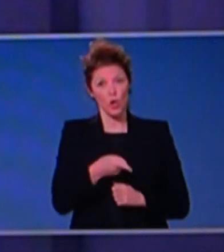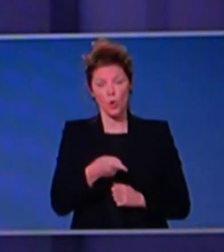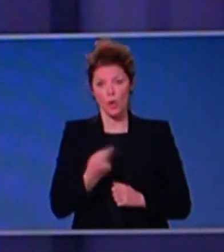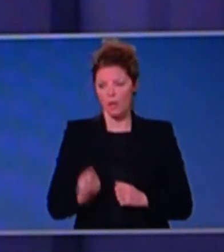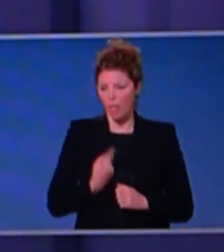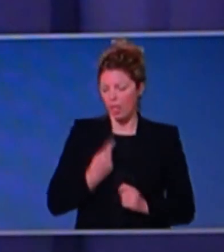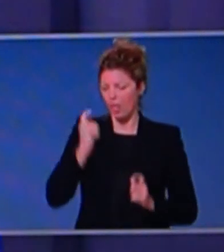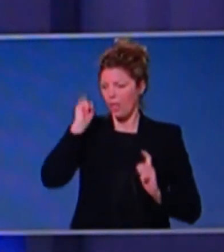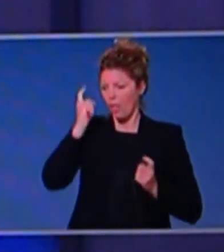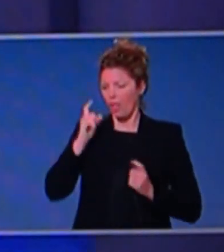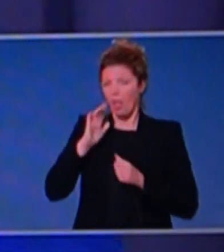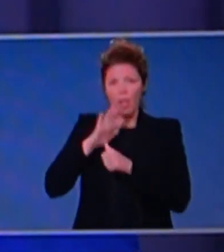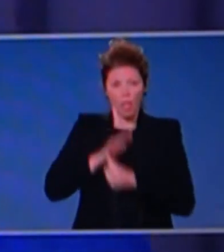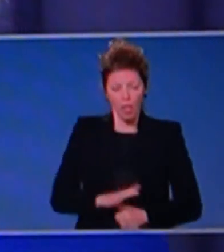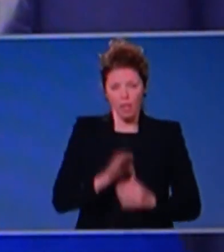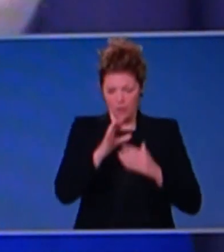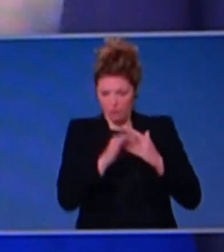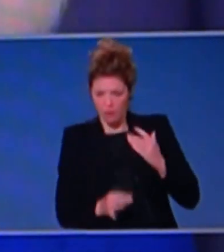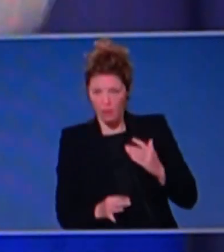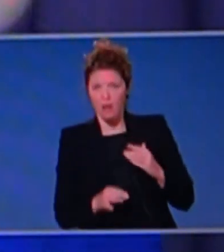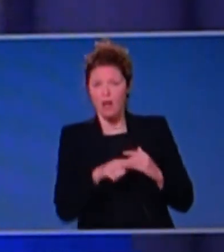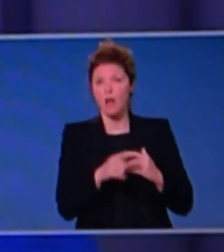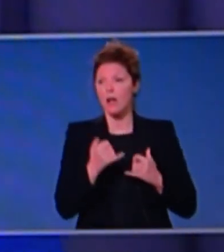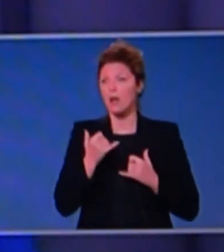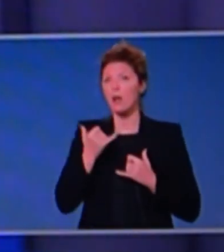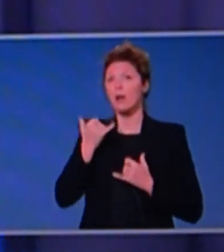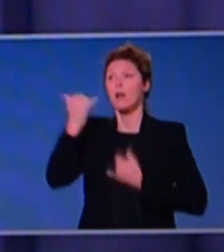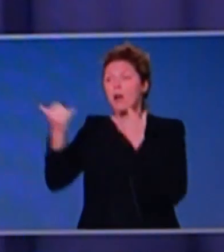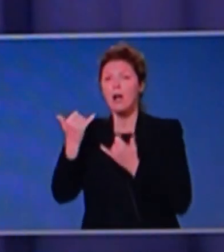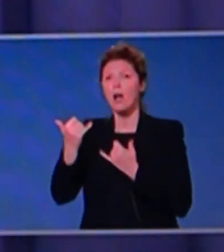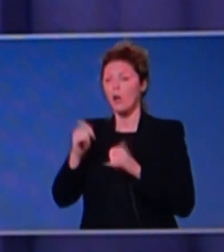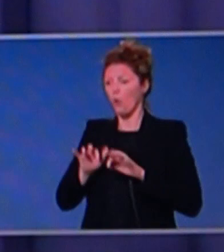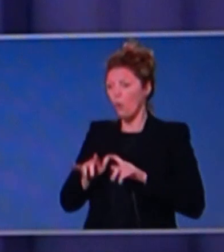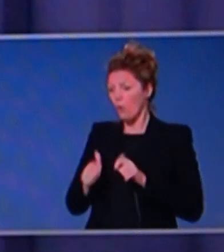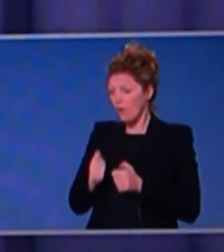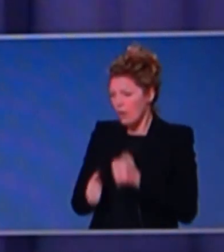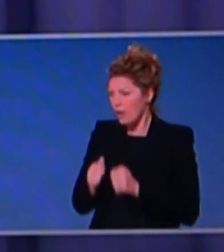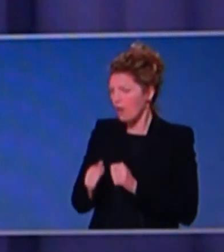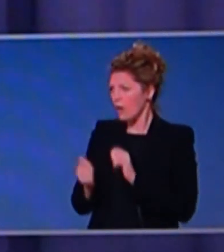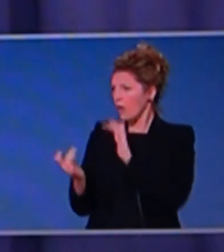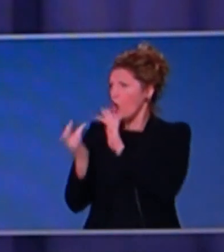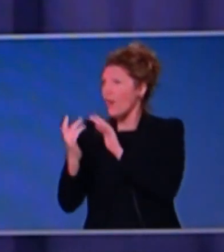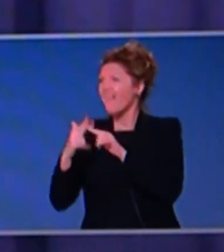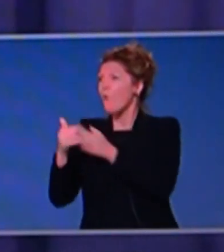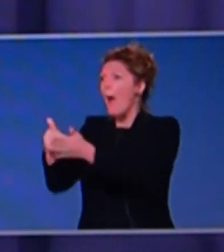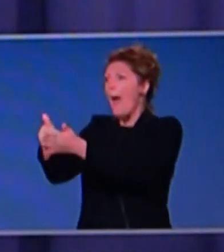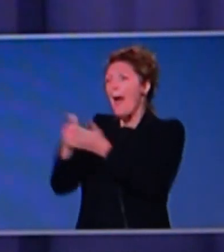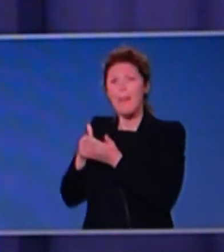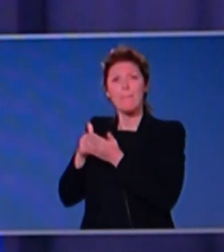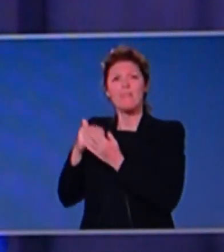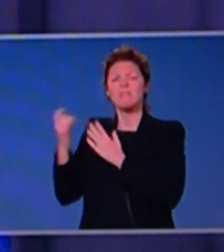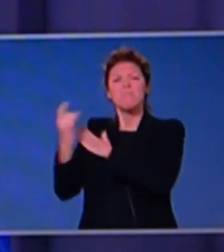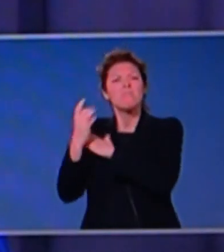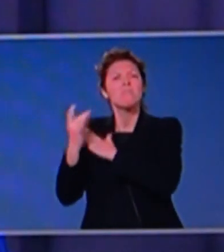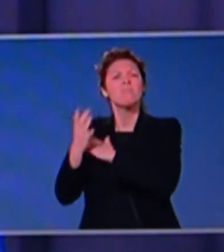The reality is that overall there has actually been a decrease. Now, why is that happening? Why